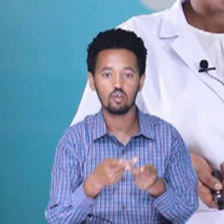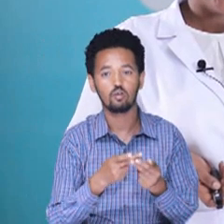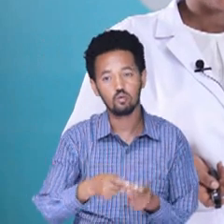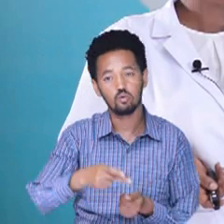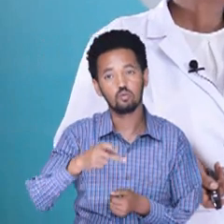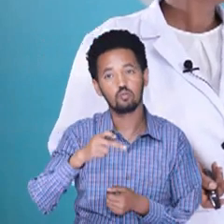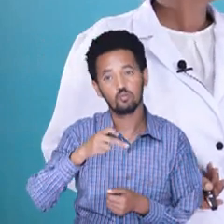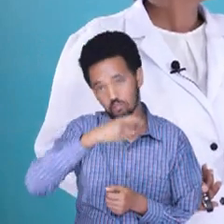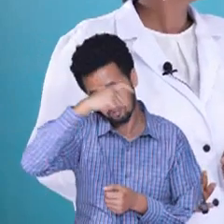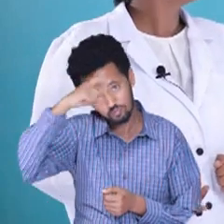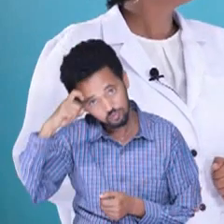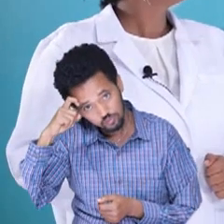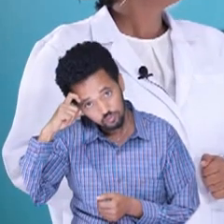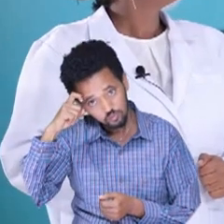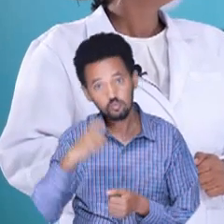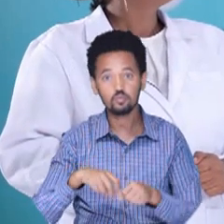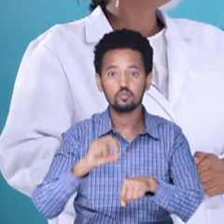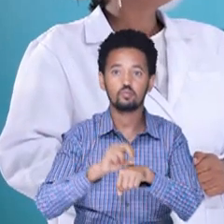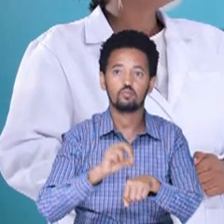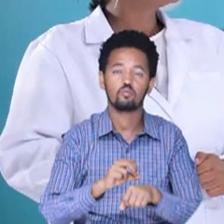dry winter.